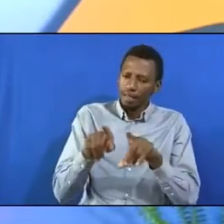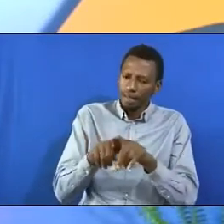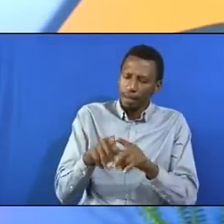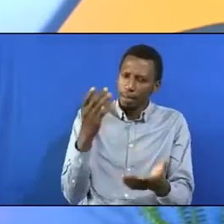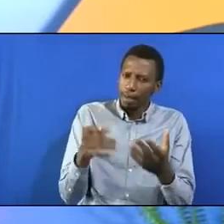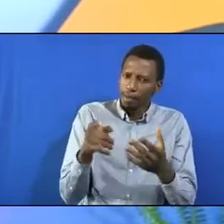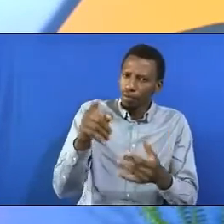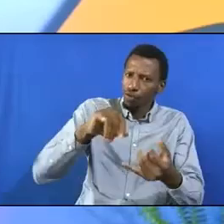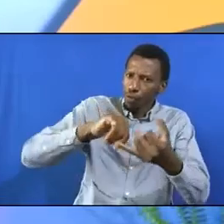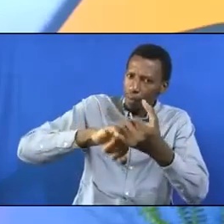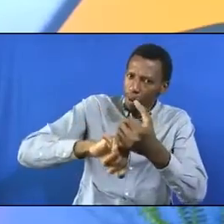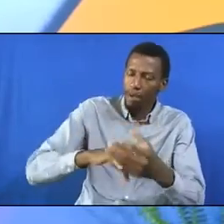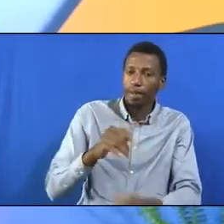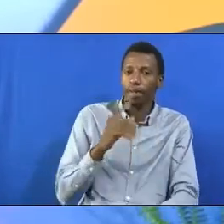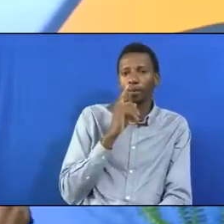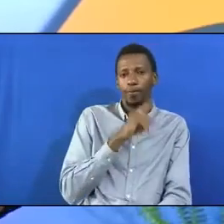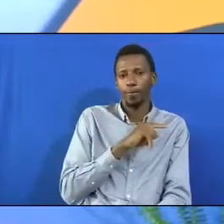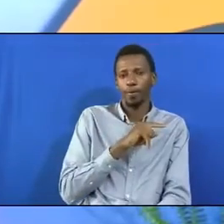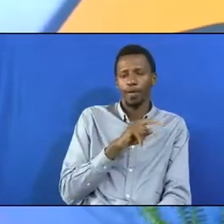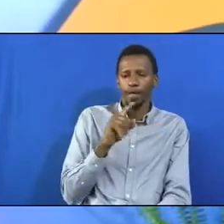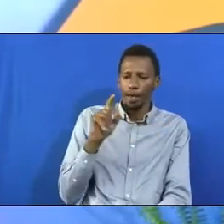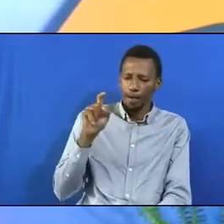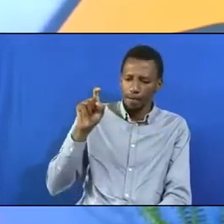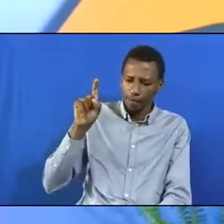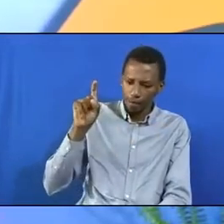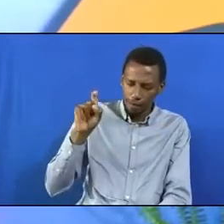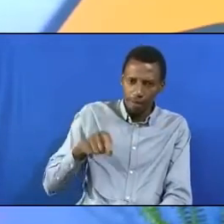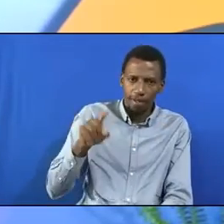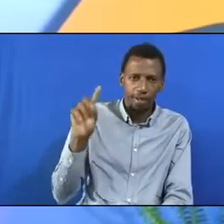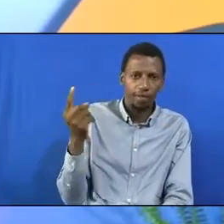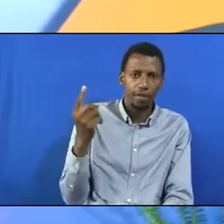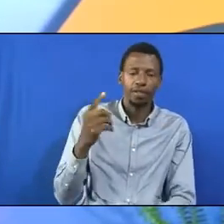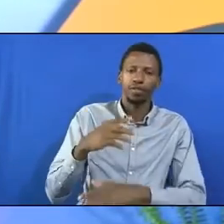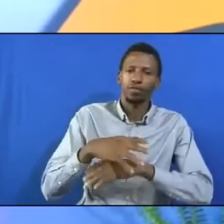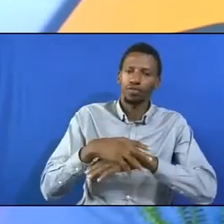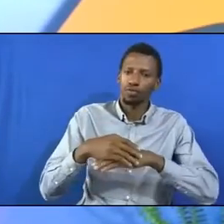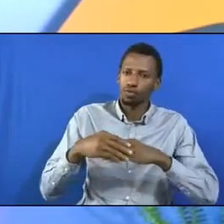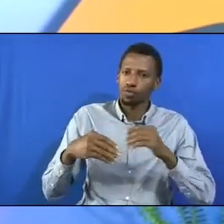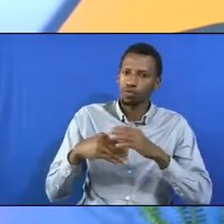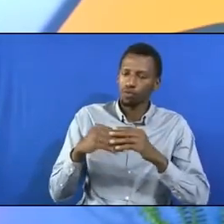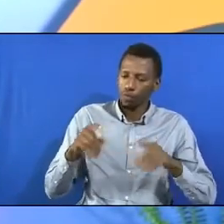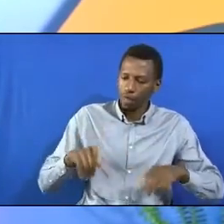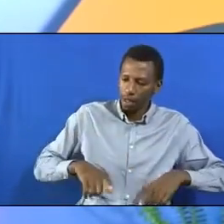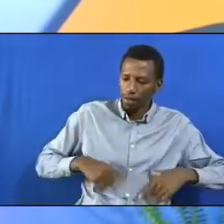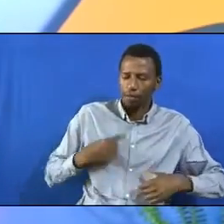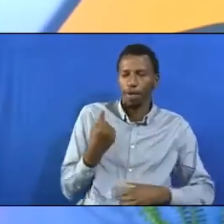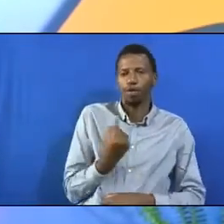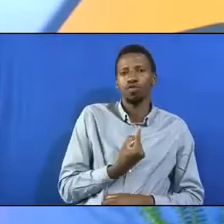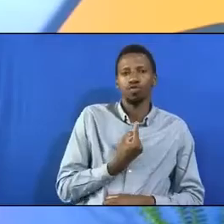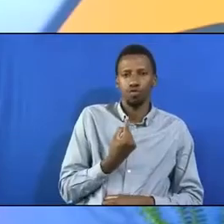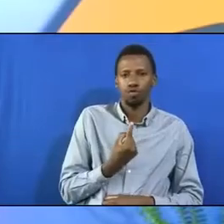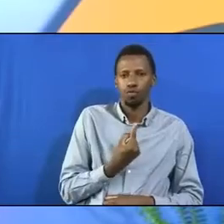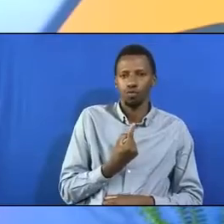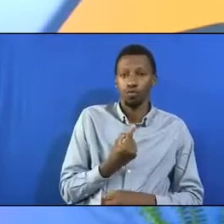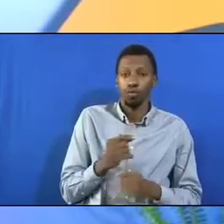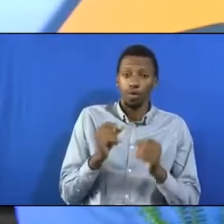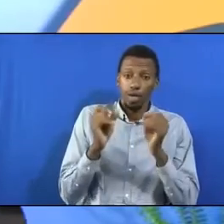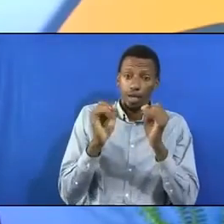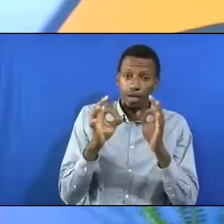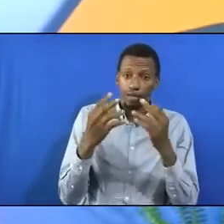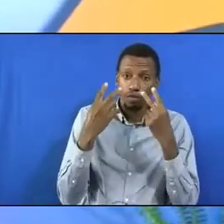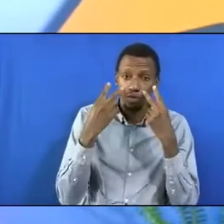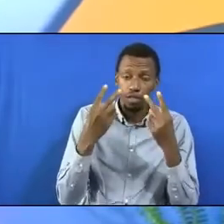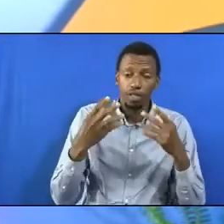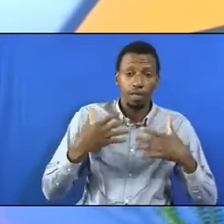married, you must first be comfortable to live as a what kind of person? A single person. So when you see married